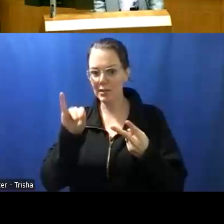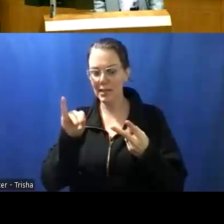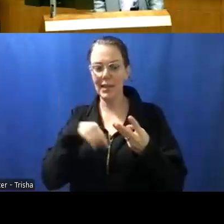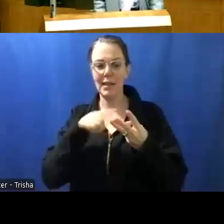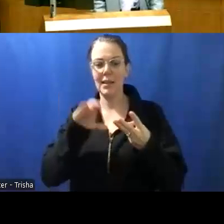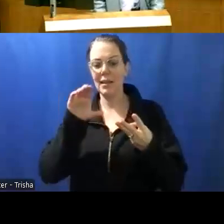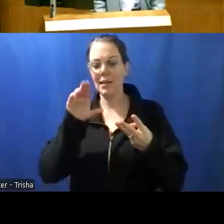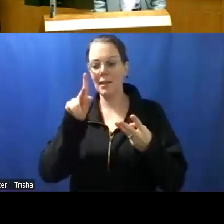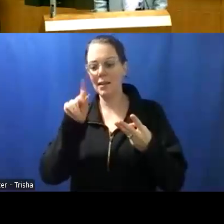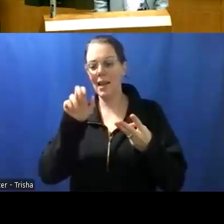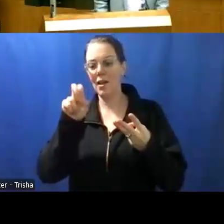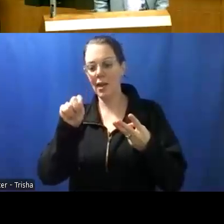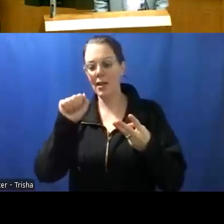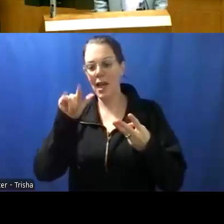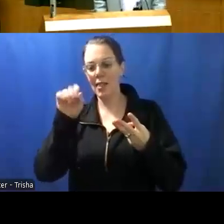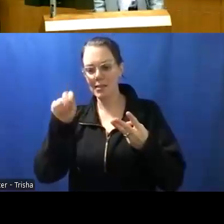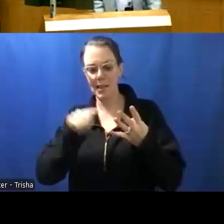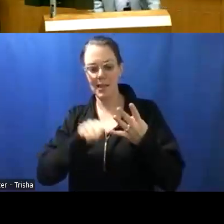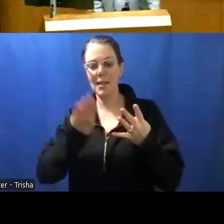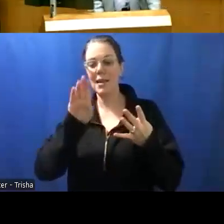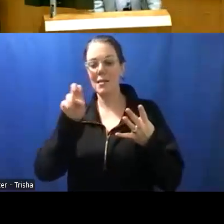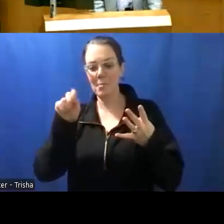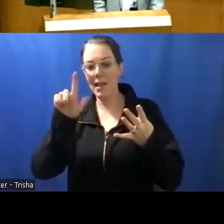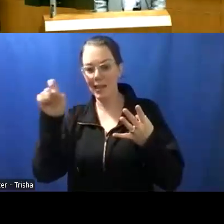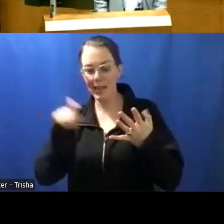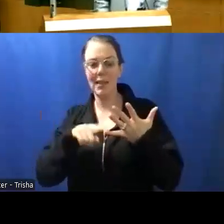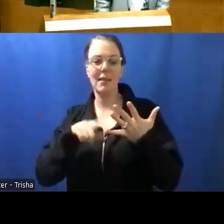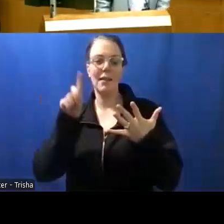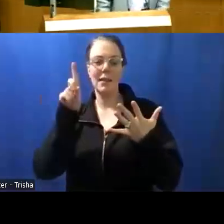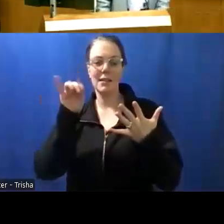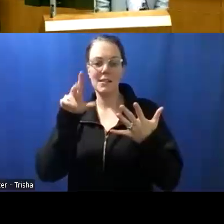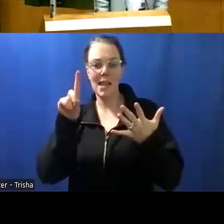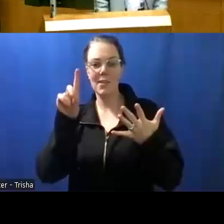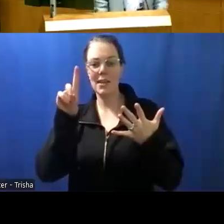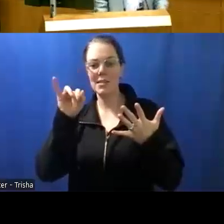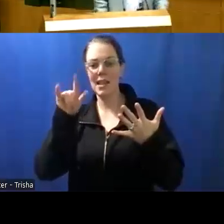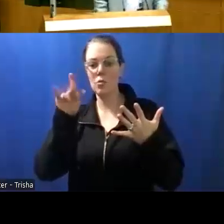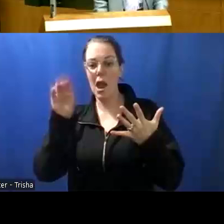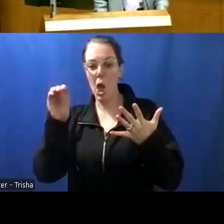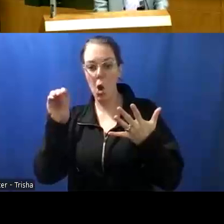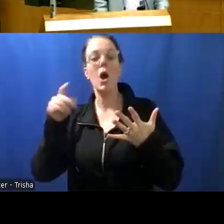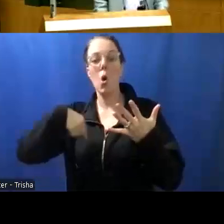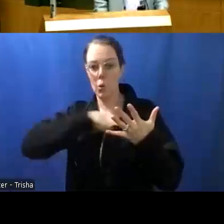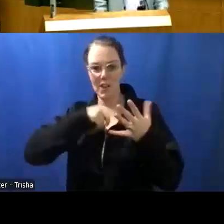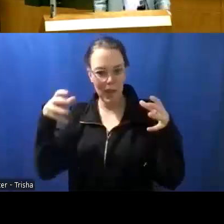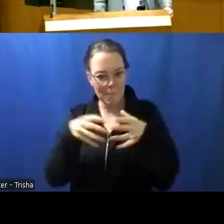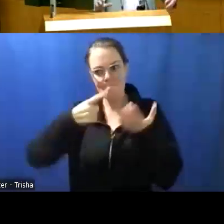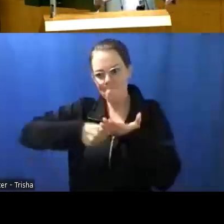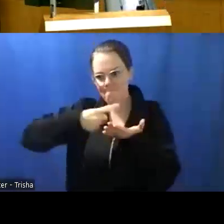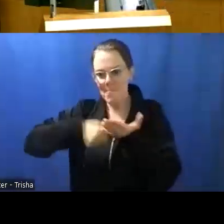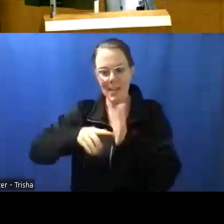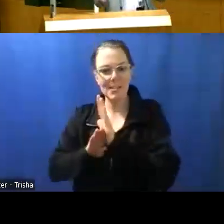and along with Ben Lee and David DiLoretto from ophthalmology, have been meeting and discussing the development of